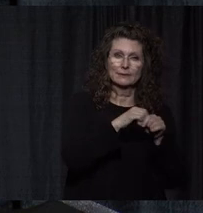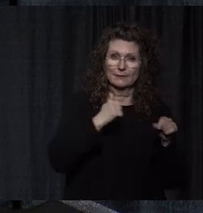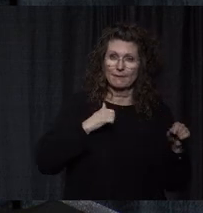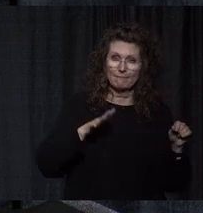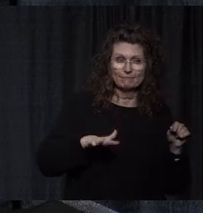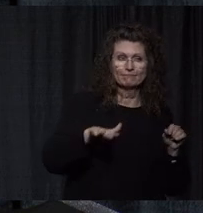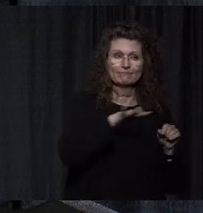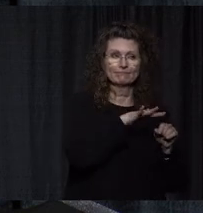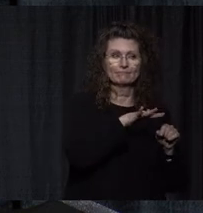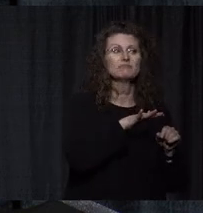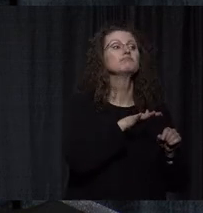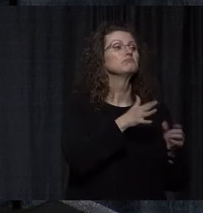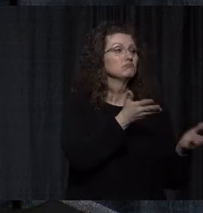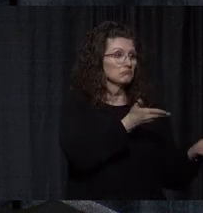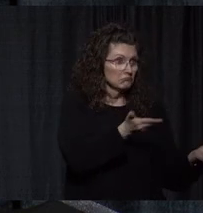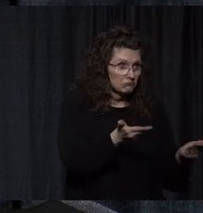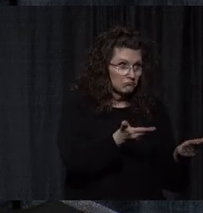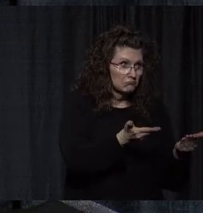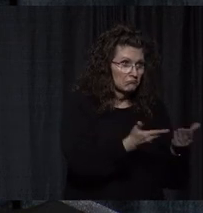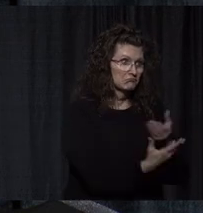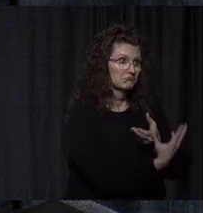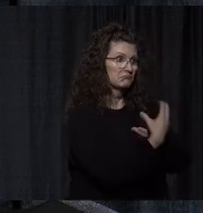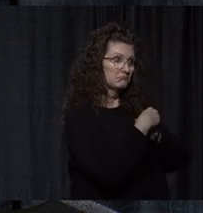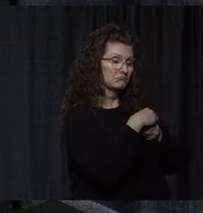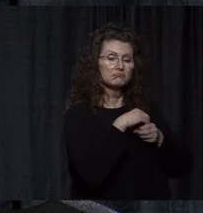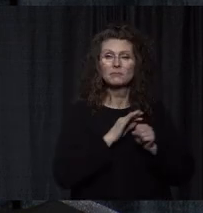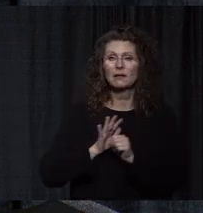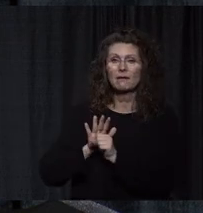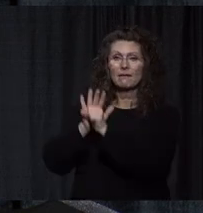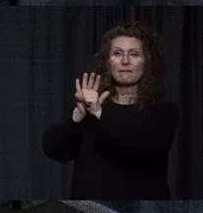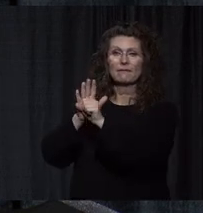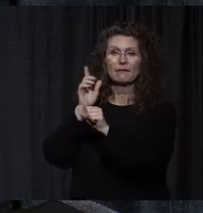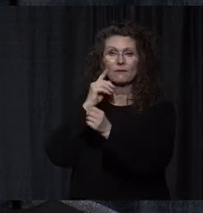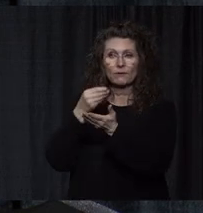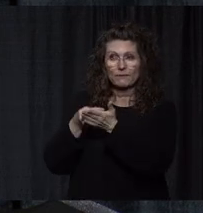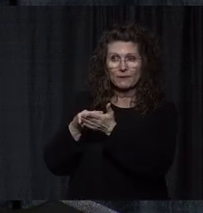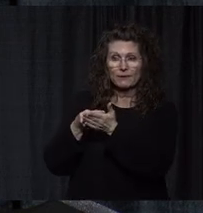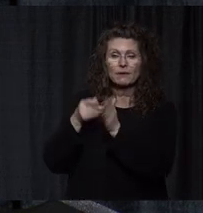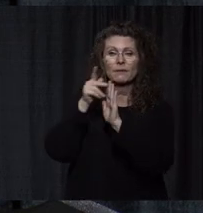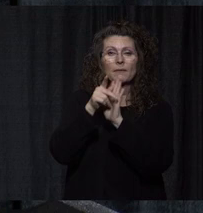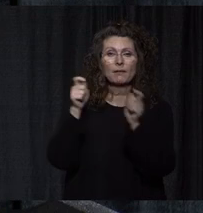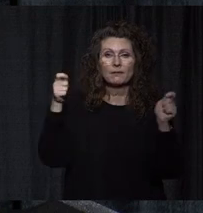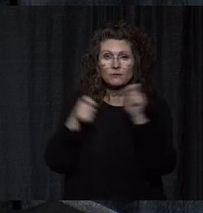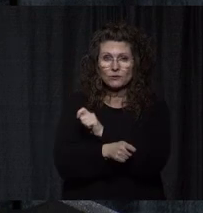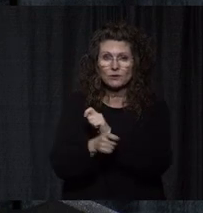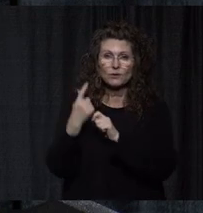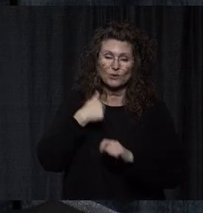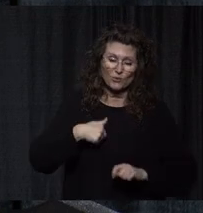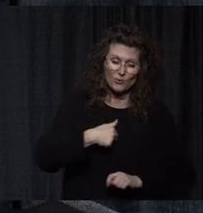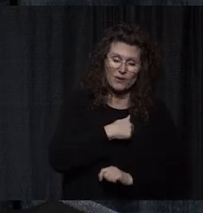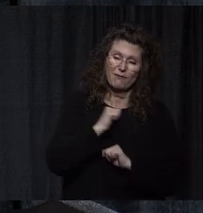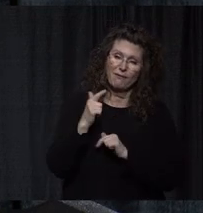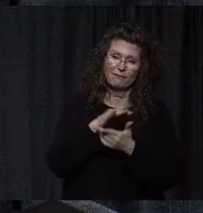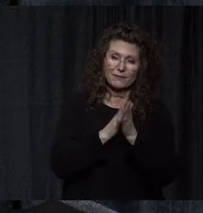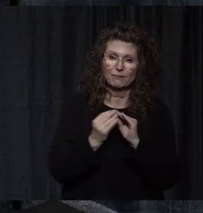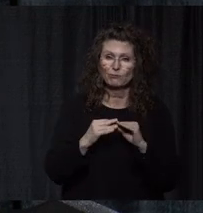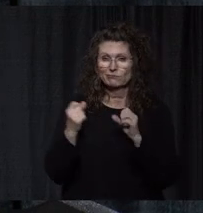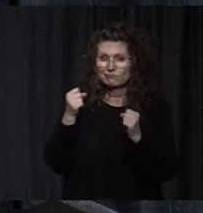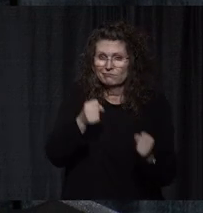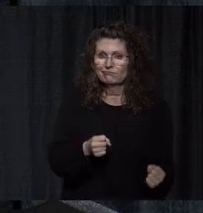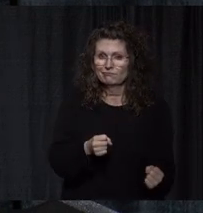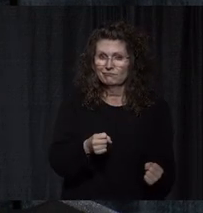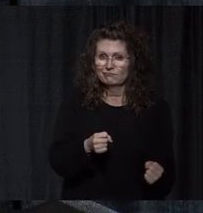Canada and advocating for funding and policy change that will strengthen all of us. It